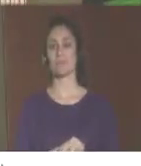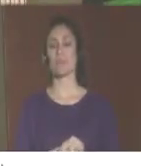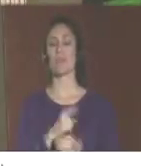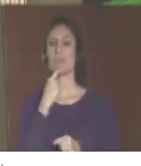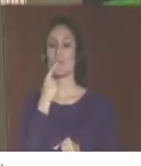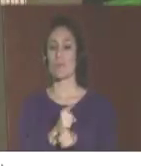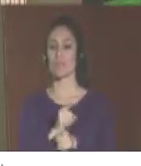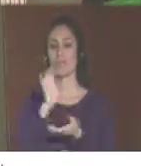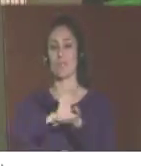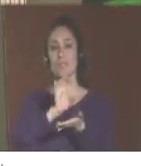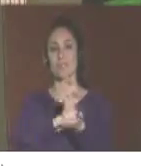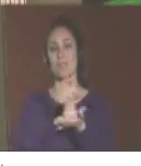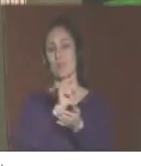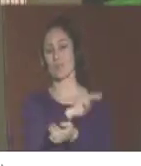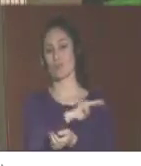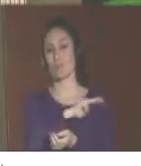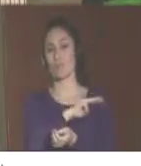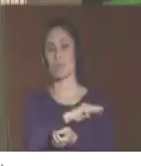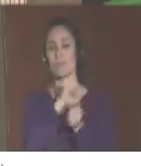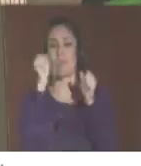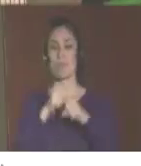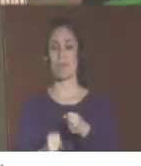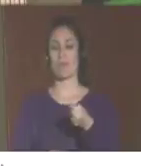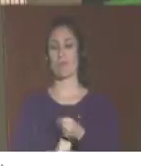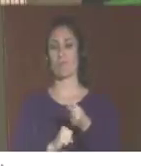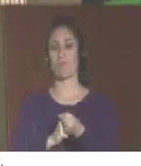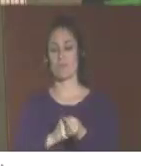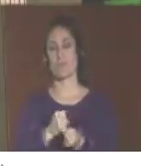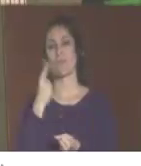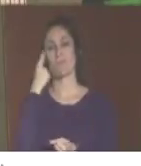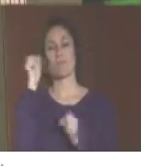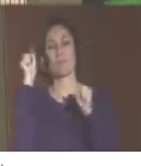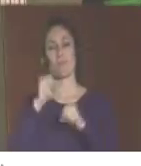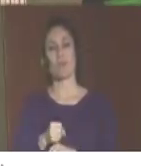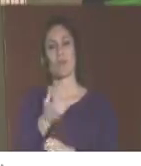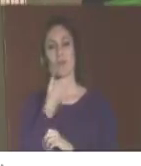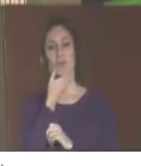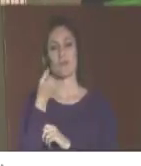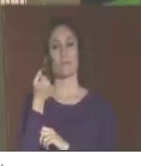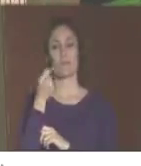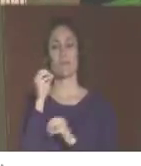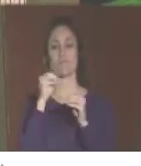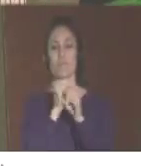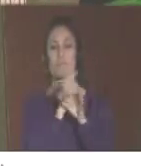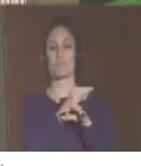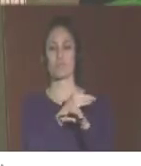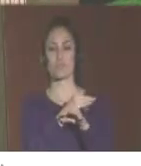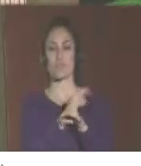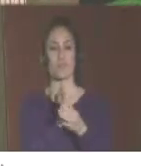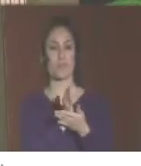and that the municipalities have that support to create that